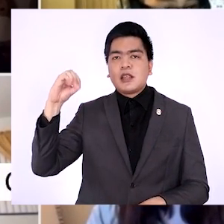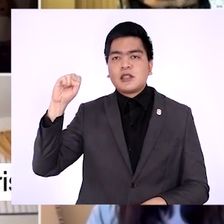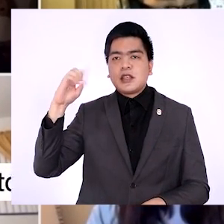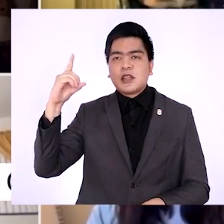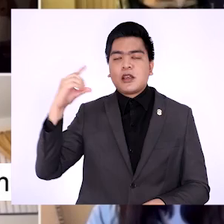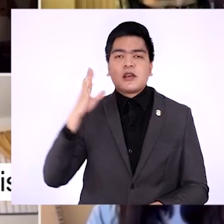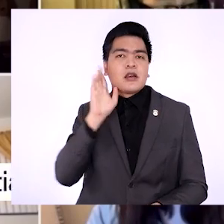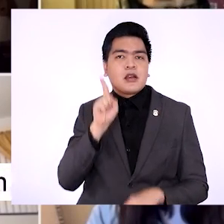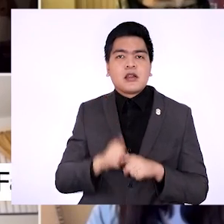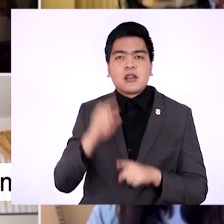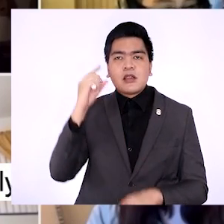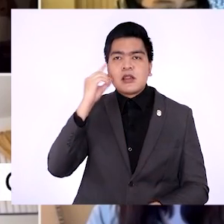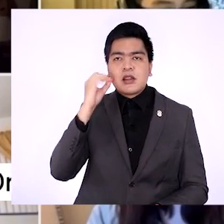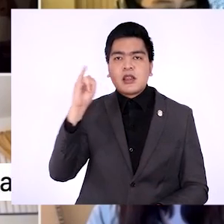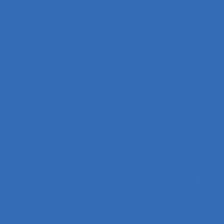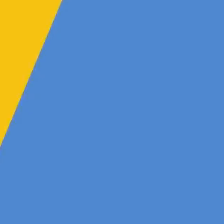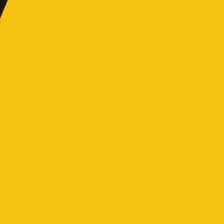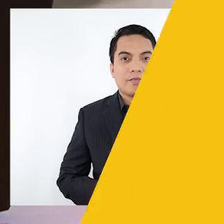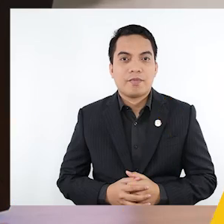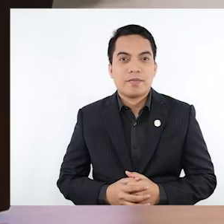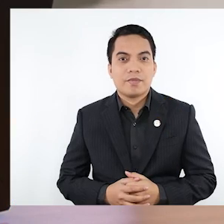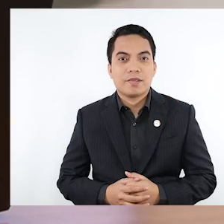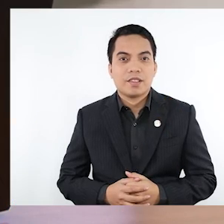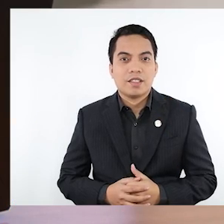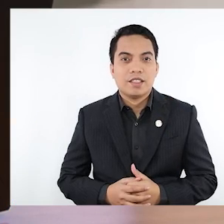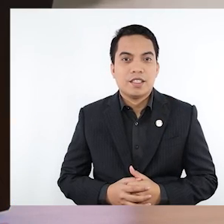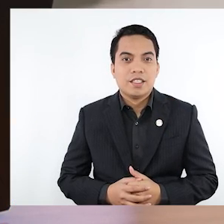D for the Iglesia Ni Cristo News Network.